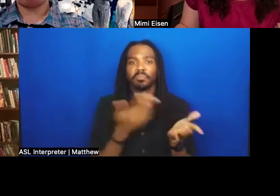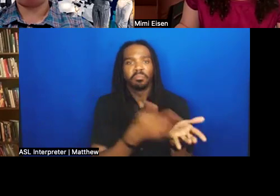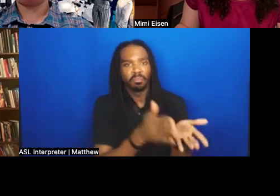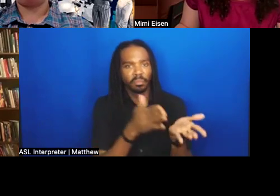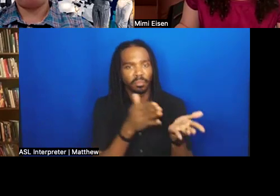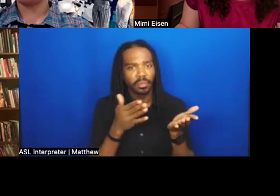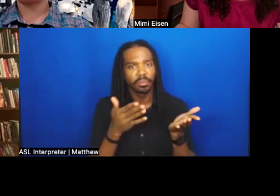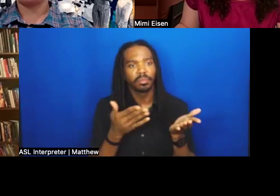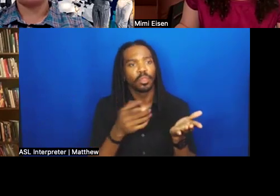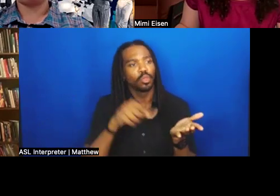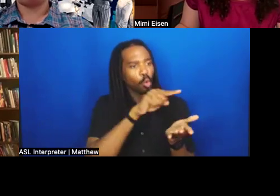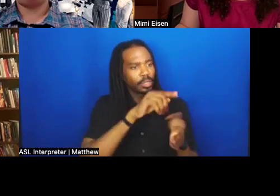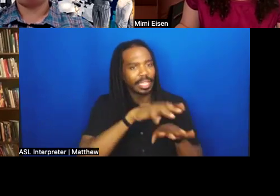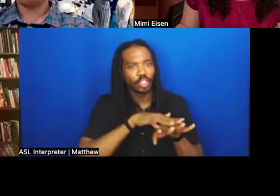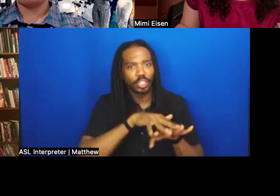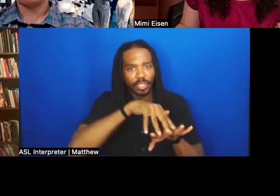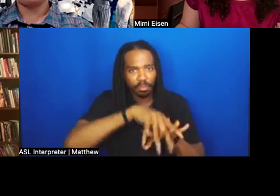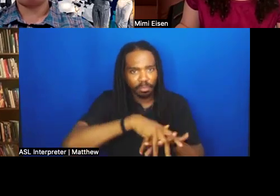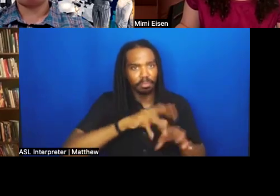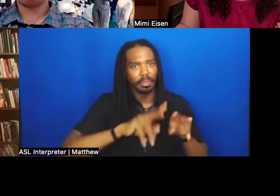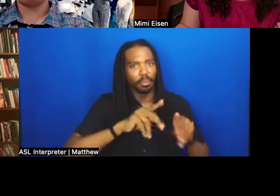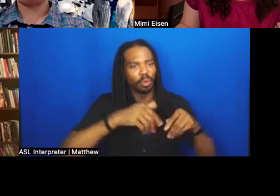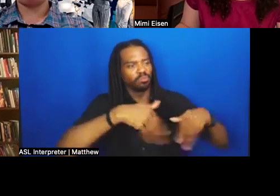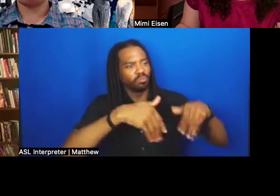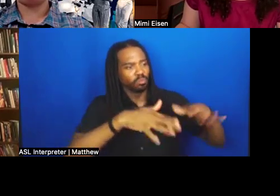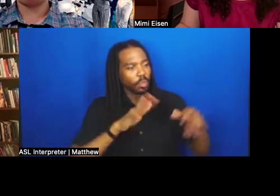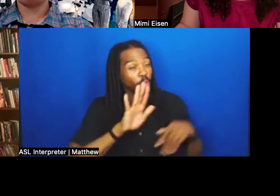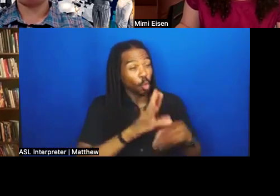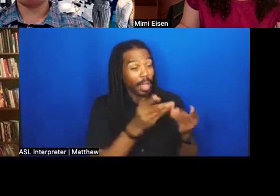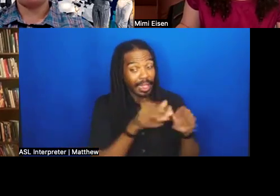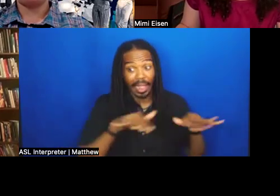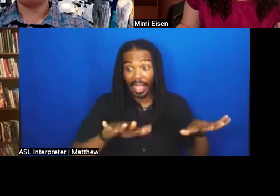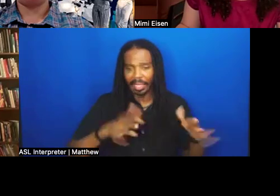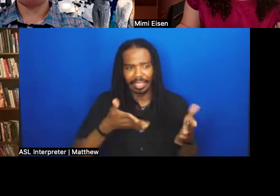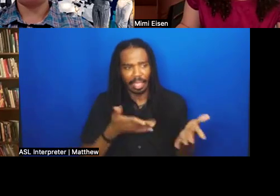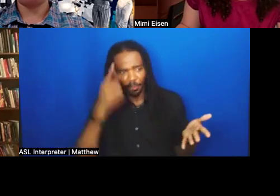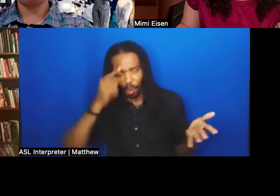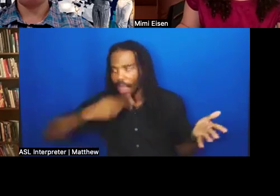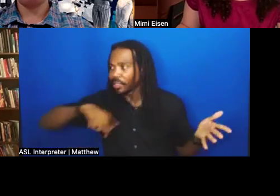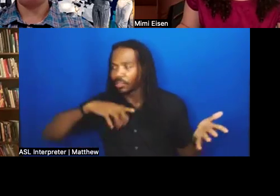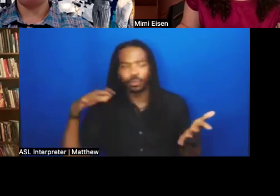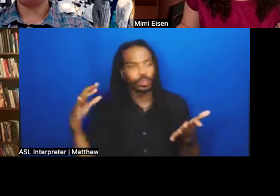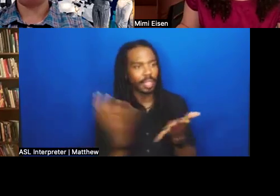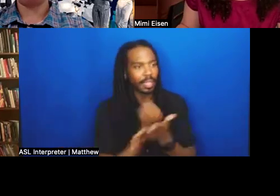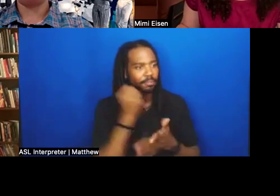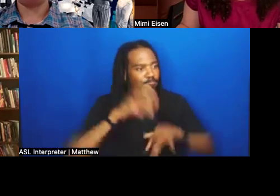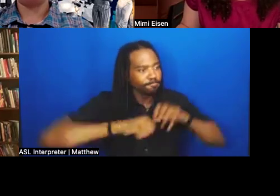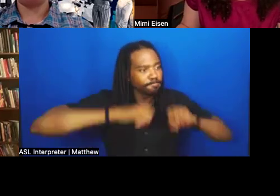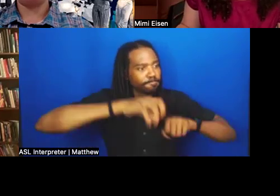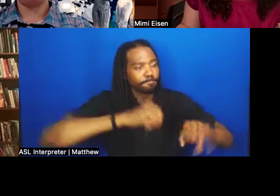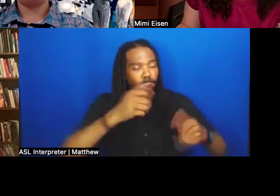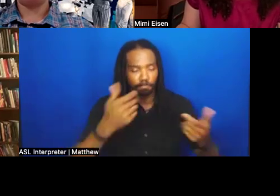and that their land was there for the taking, right? And so one of the lessons I co-wrote in teaching Palestine is called What